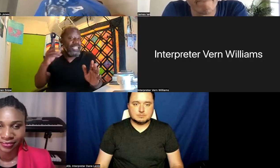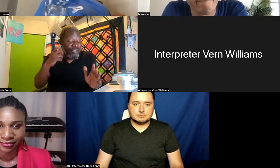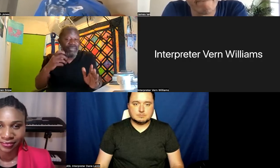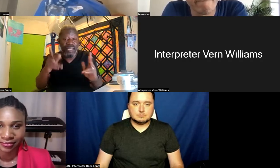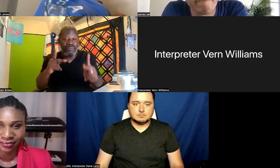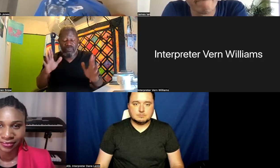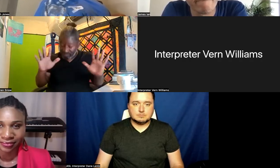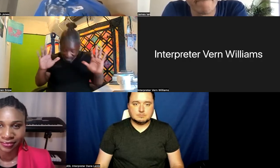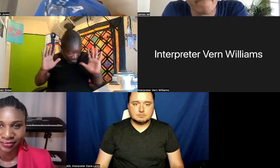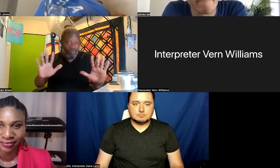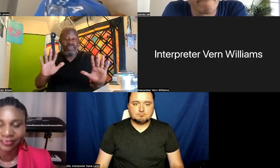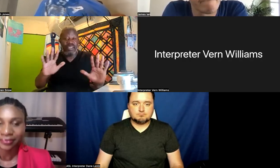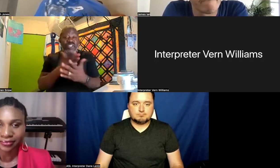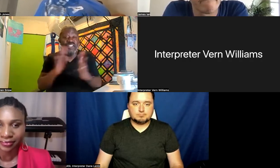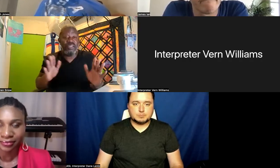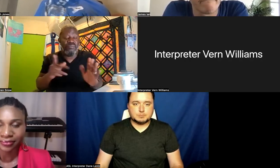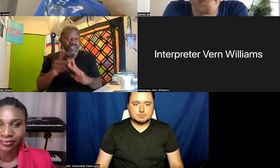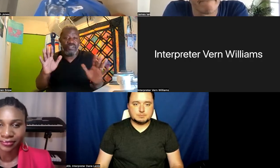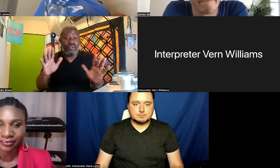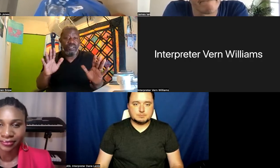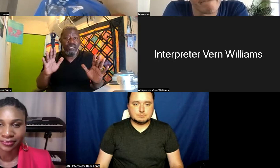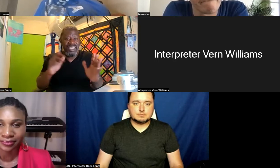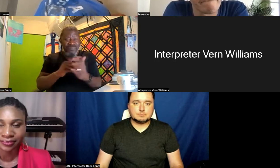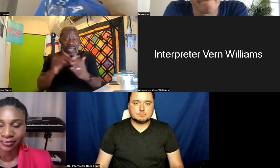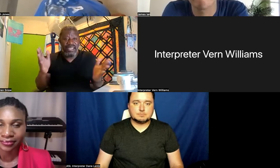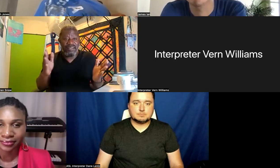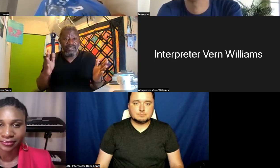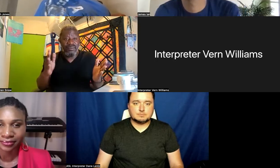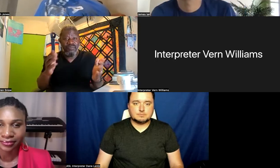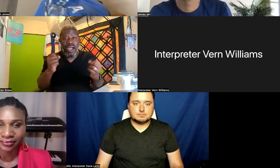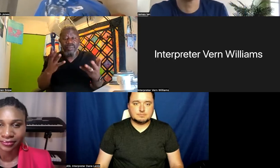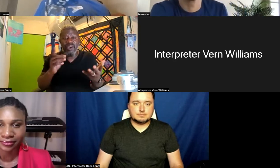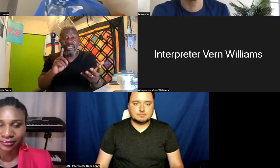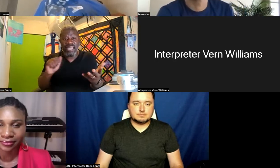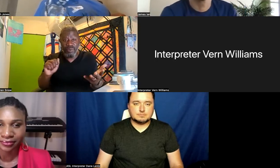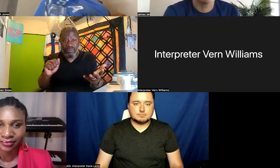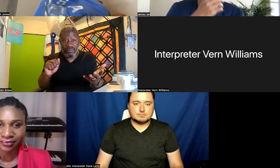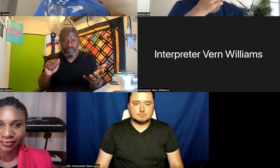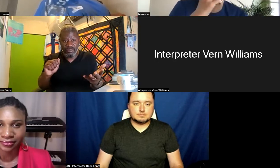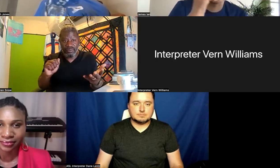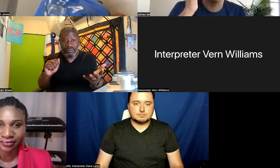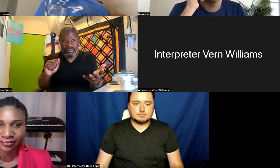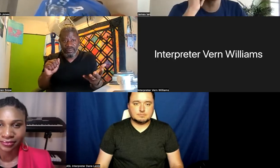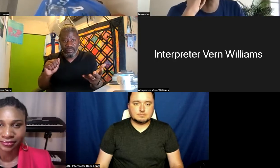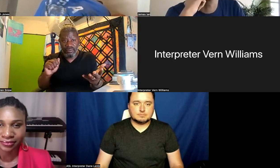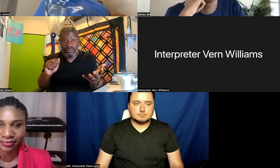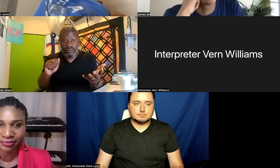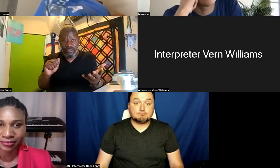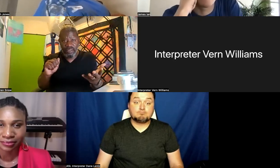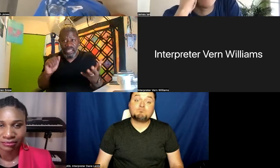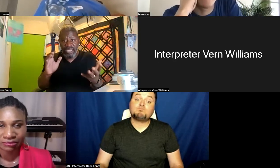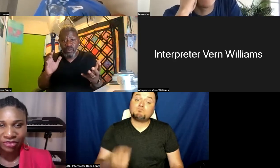or hearing people, musicians, professional? There's millions, but how many are disabled?